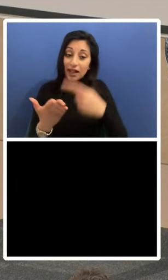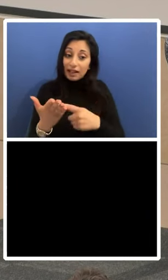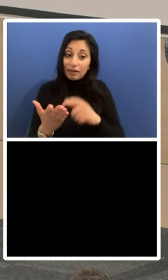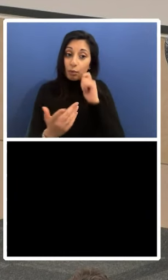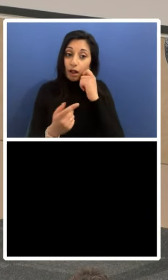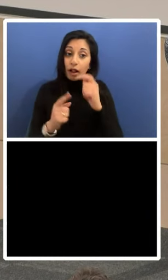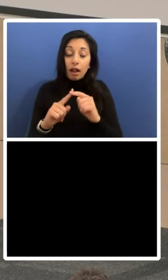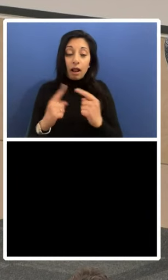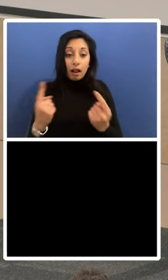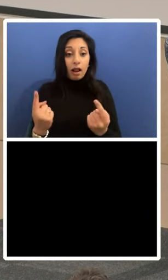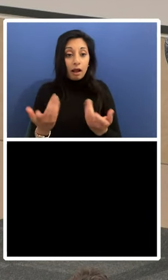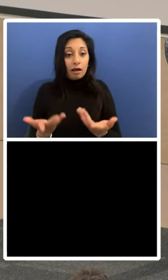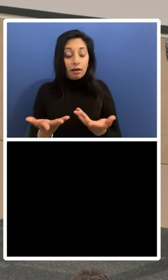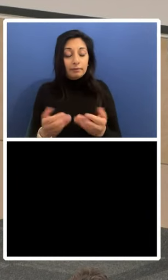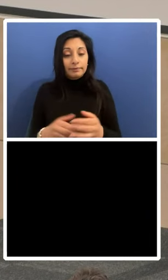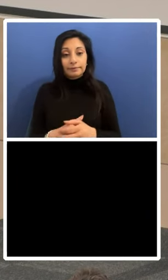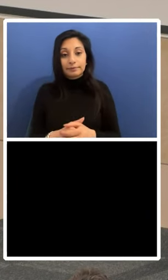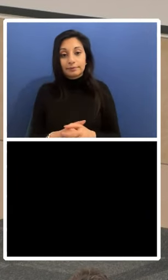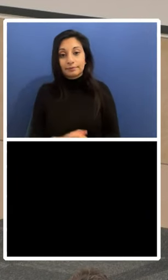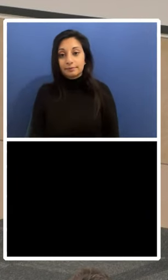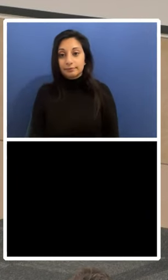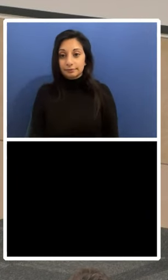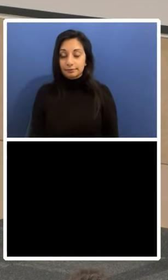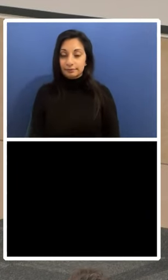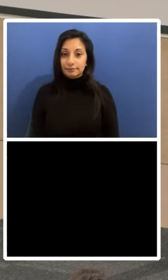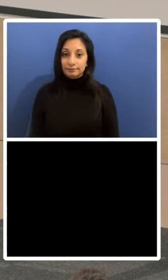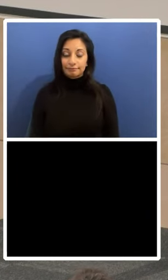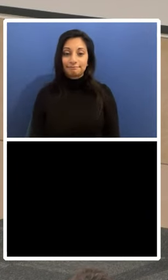best. Amen.